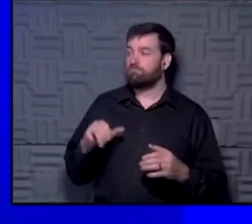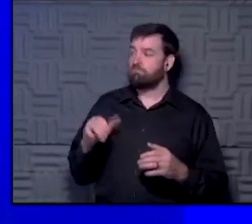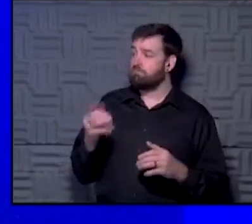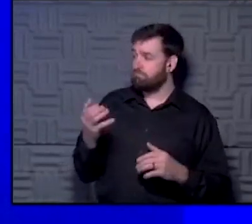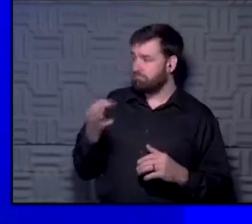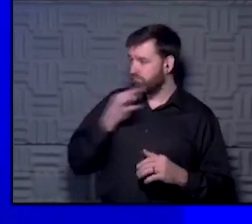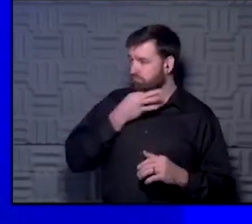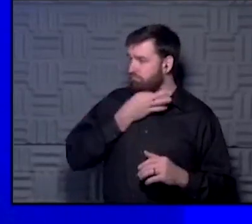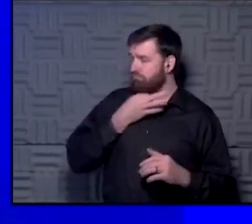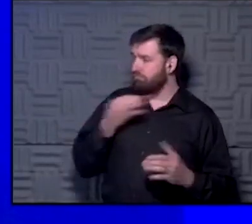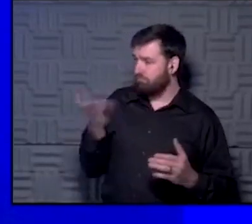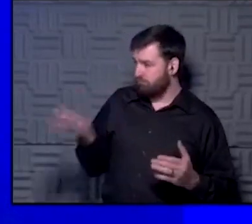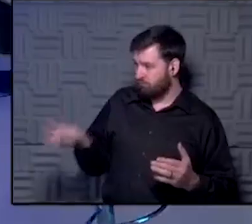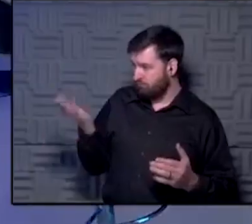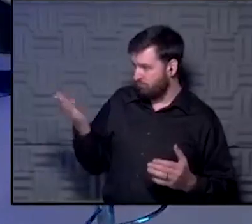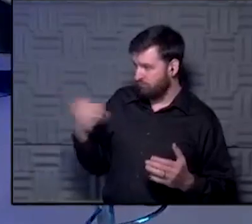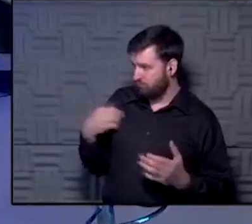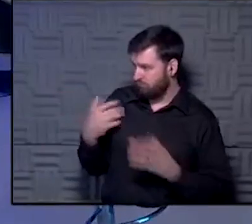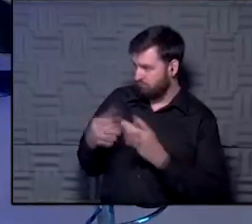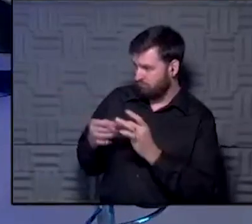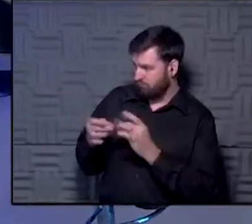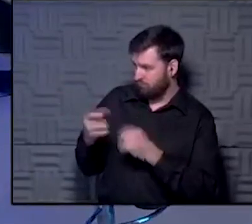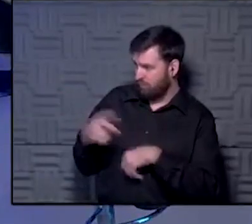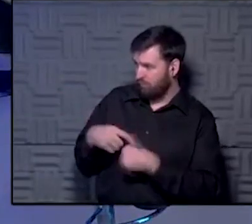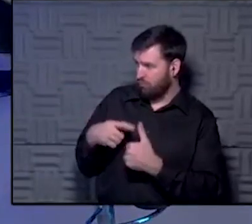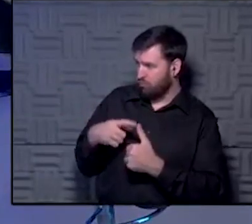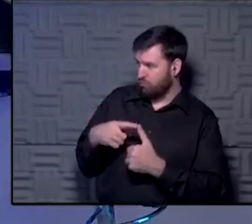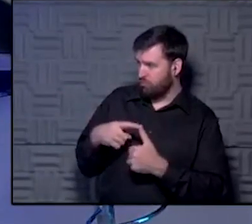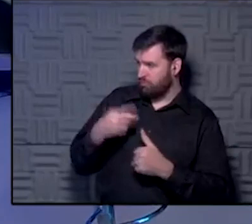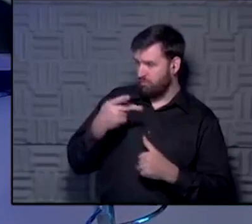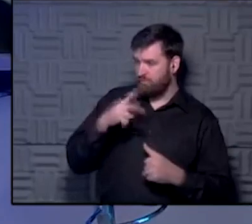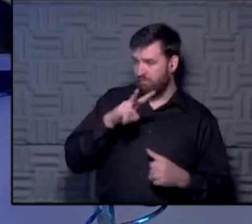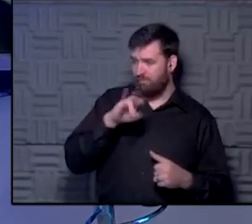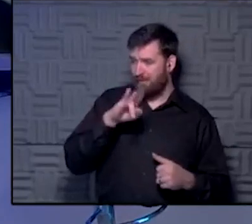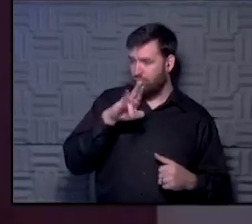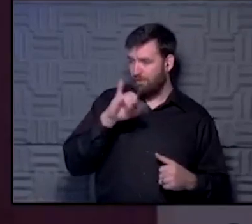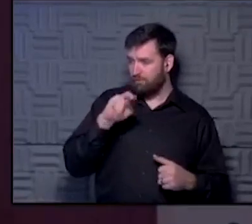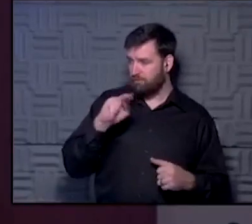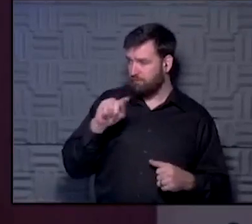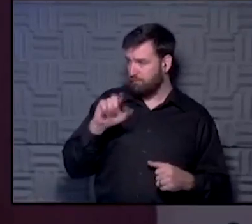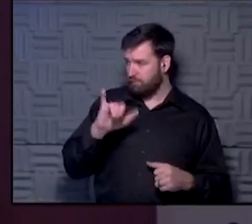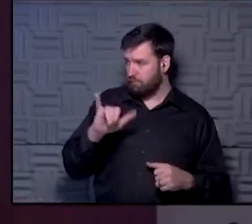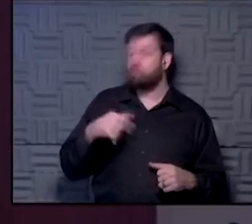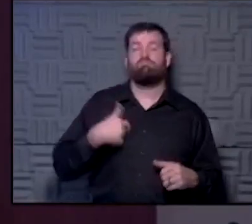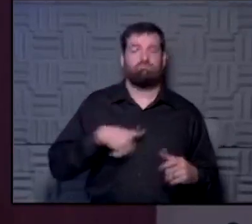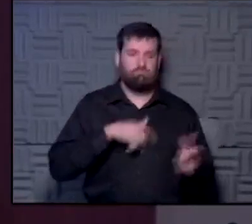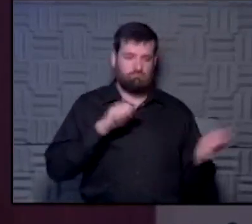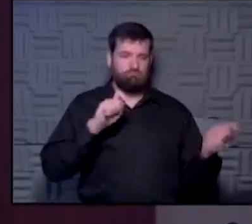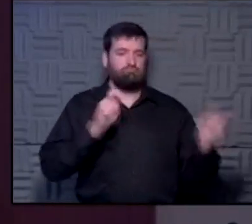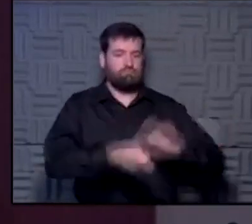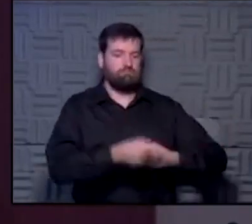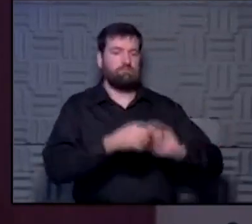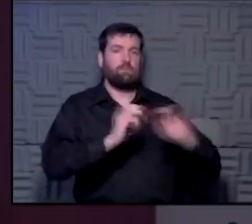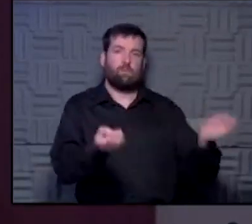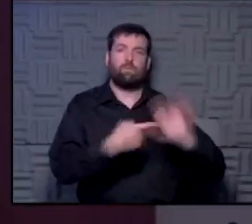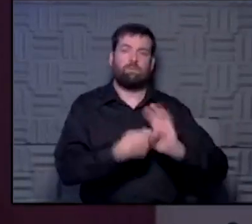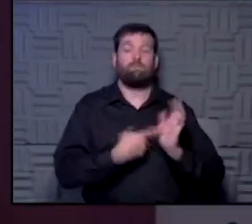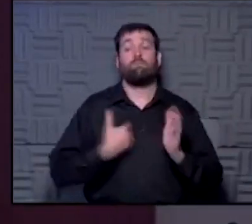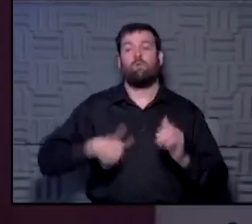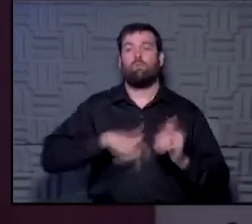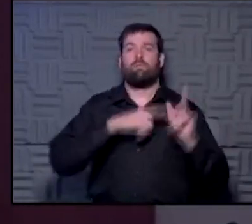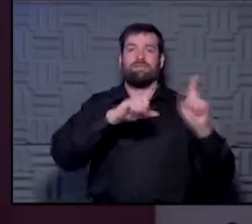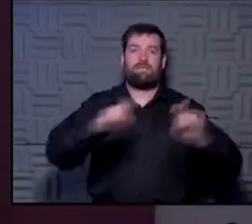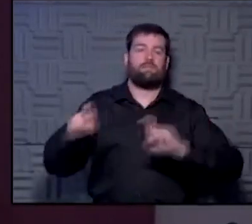what, you touched on it initially, and Vibrant as well. Yes, absolutely. So we have shifted to asymptomatic. We've been testing